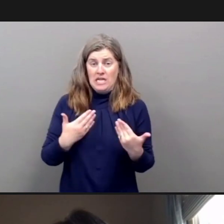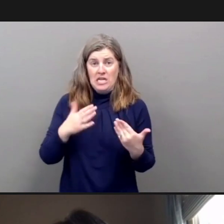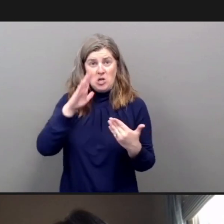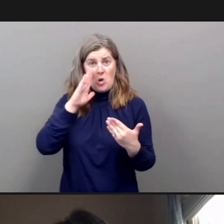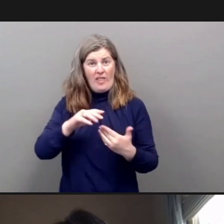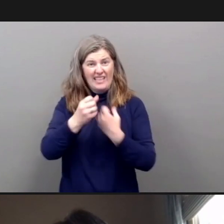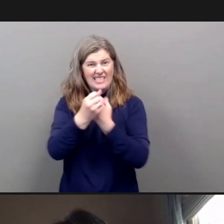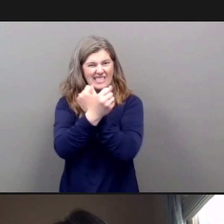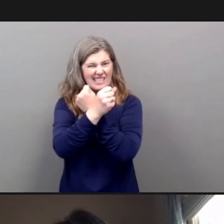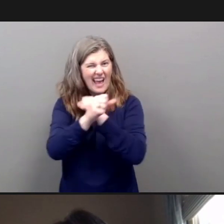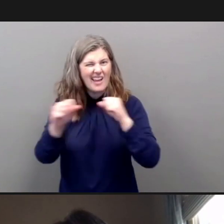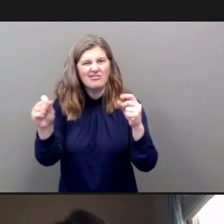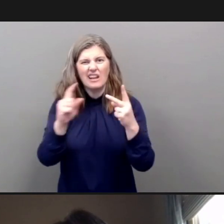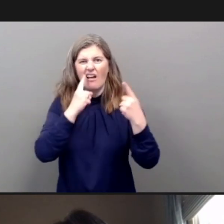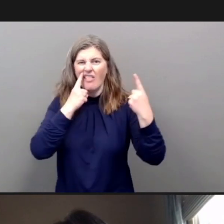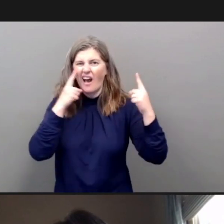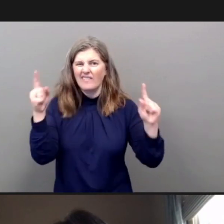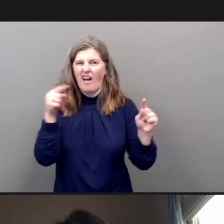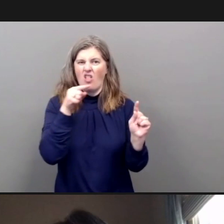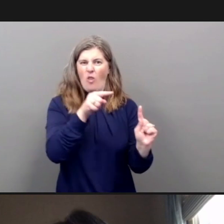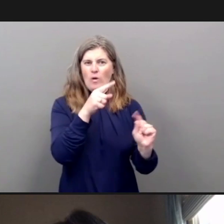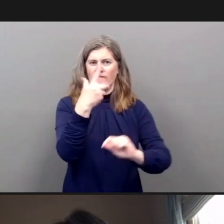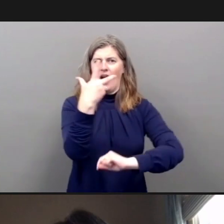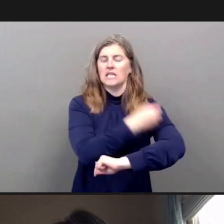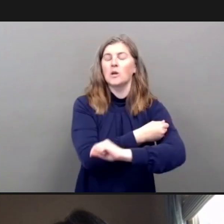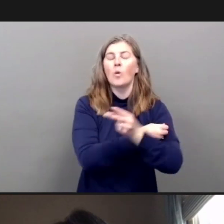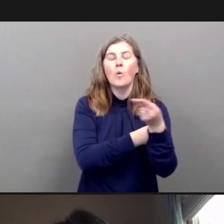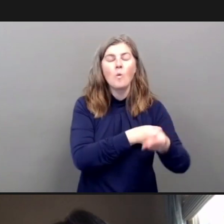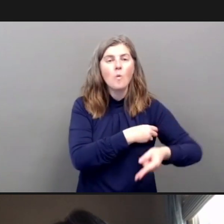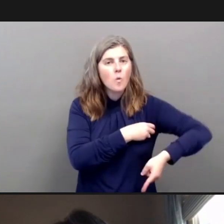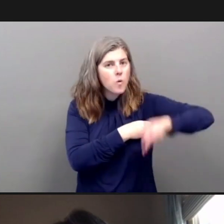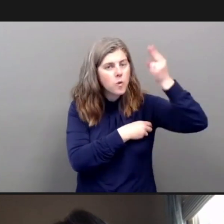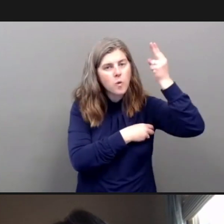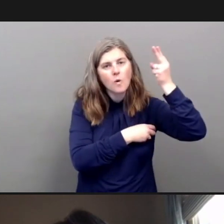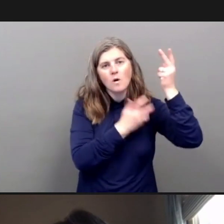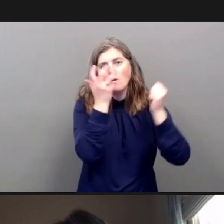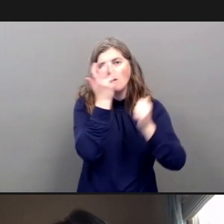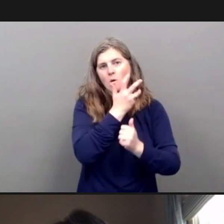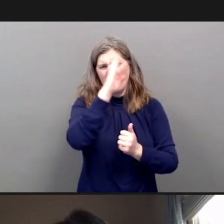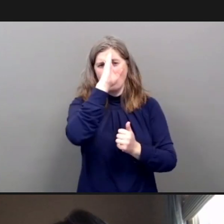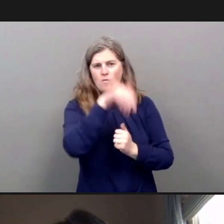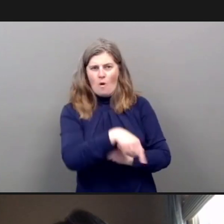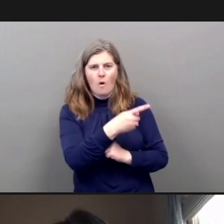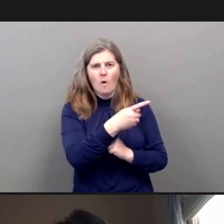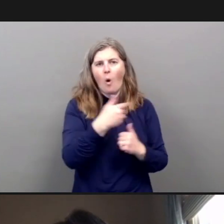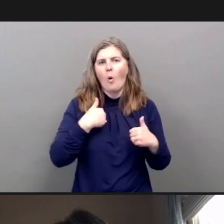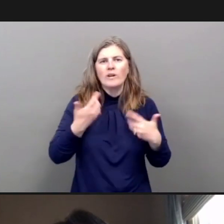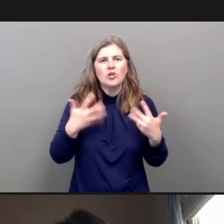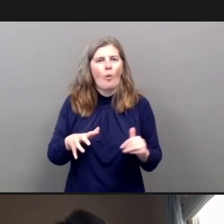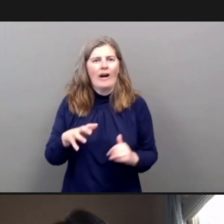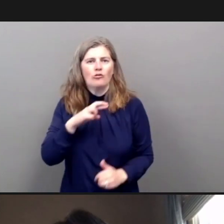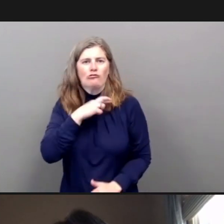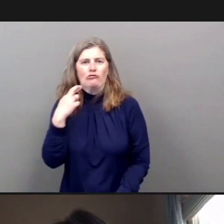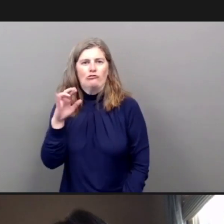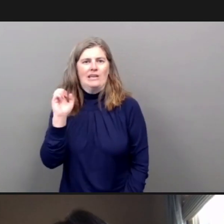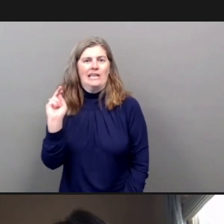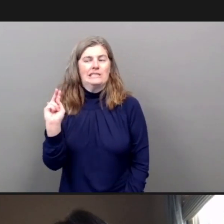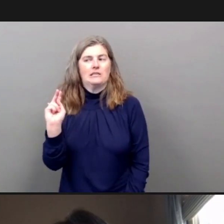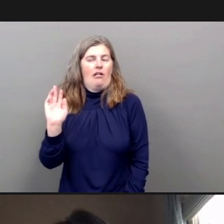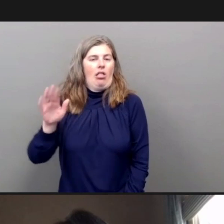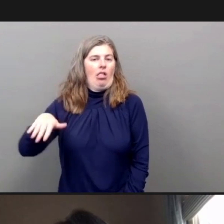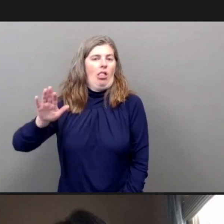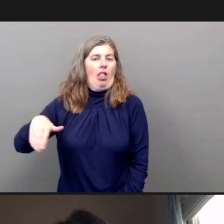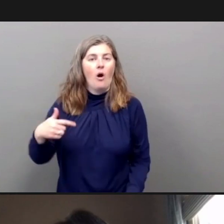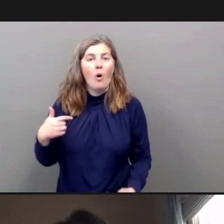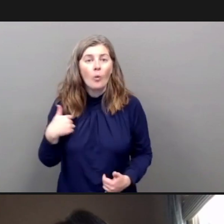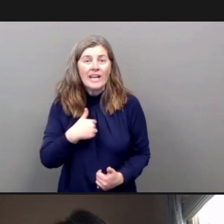the efficacy of the vaccines are so high that we don't want to risk that. We don't